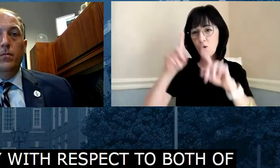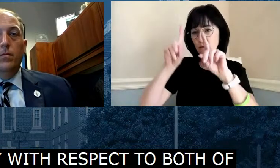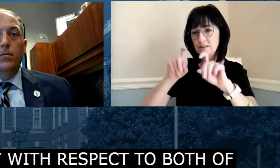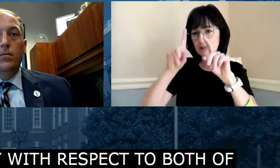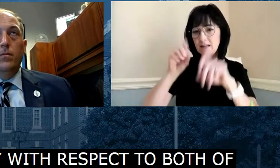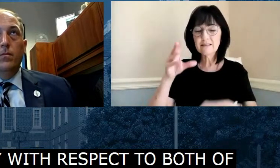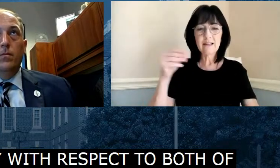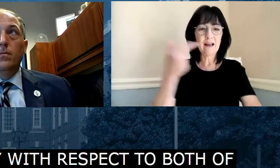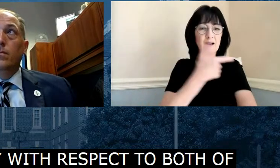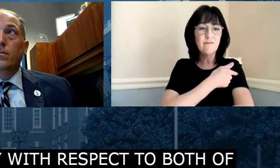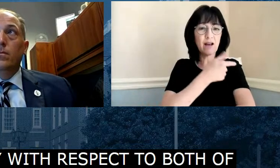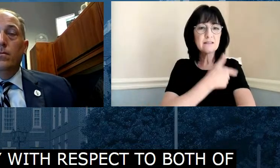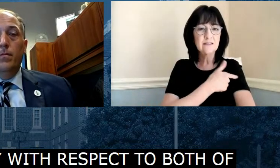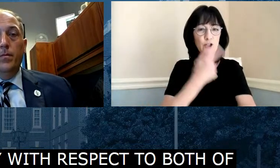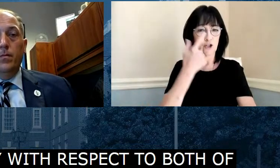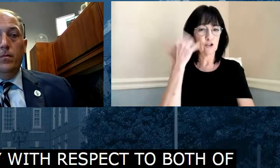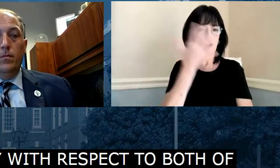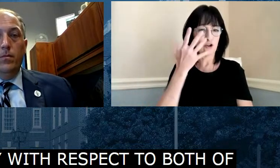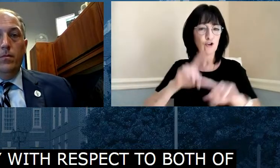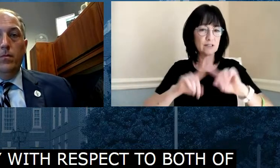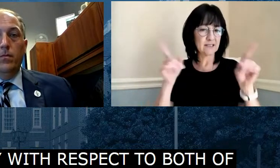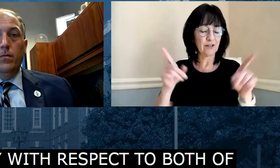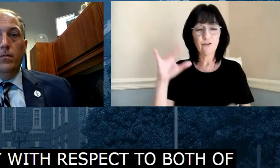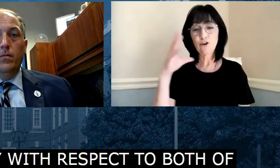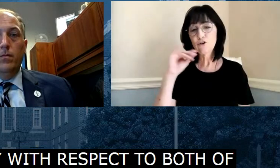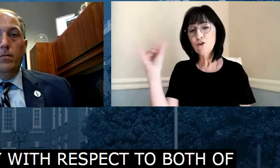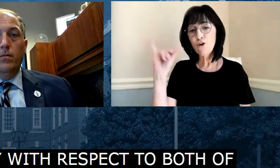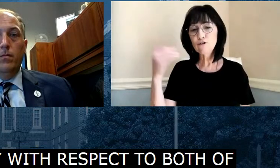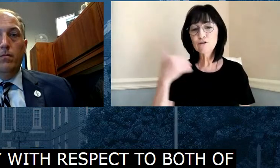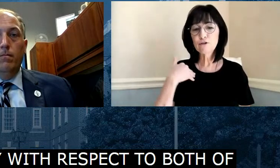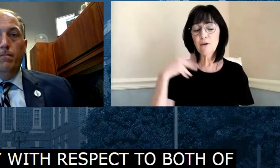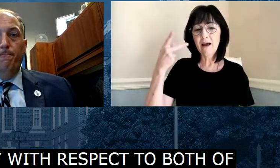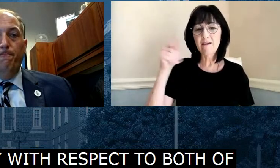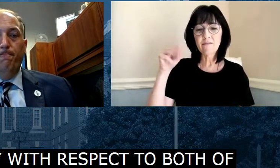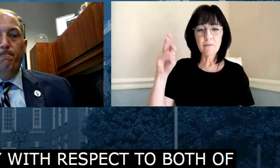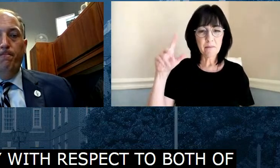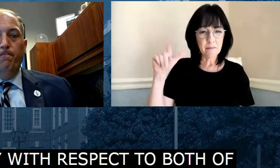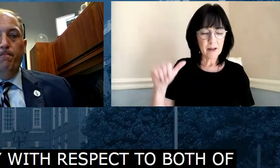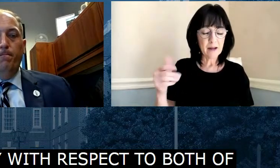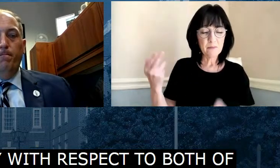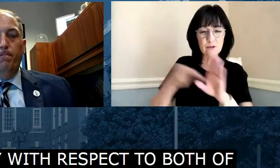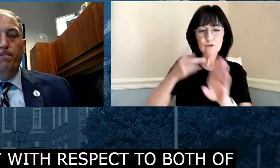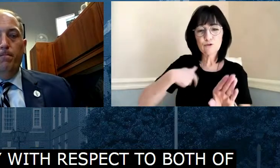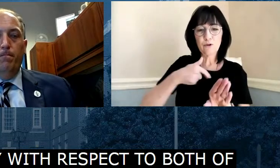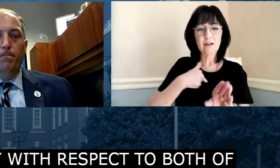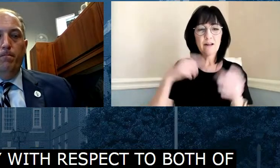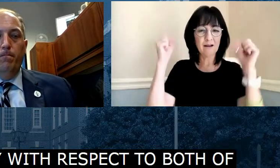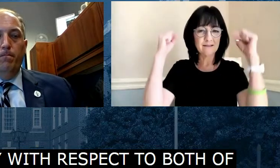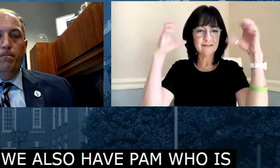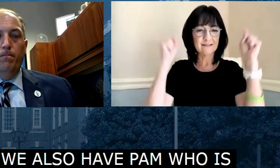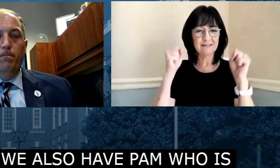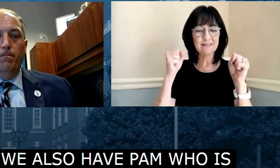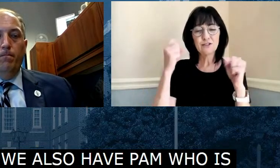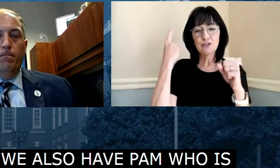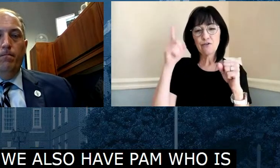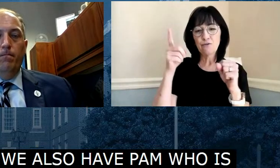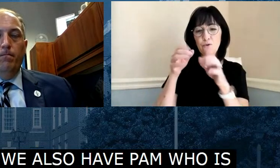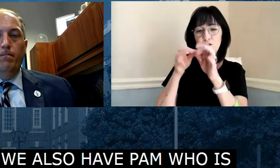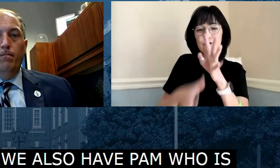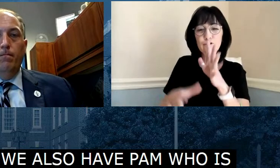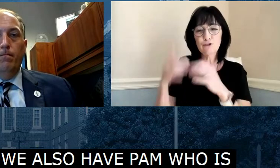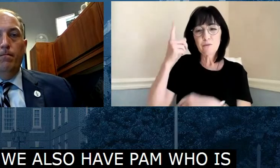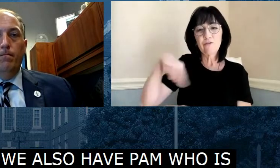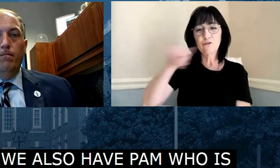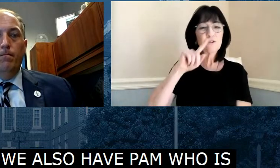undertakings. So we did, and we also have Pam, who's our sign language expert. Pam, thanks for joining us again for the deaf and hard of